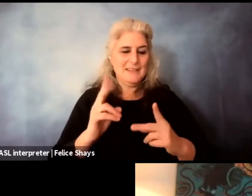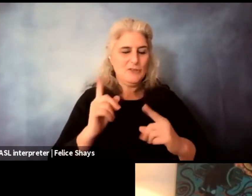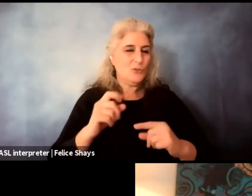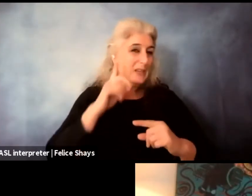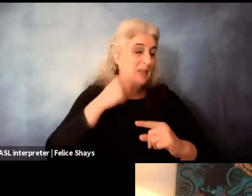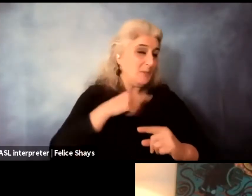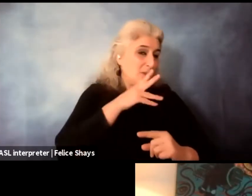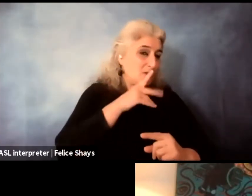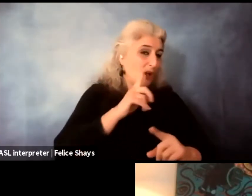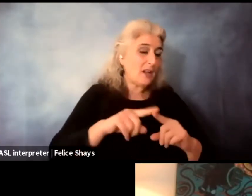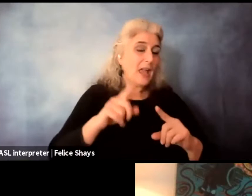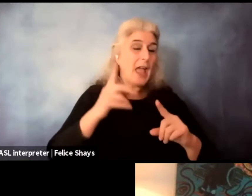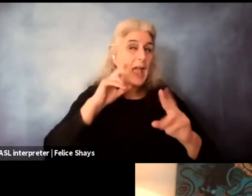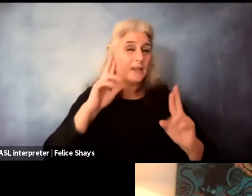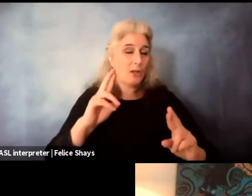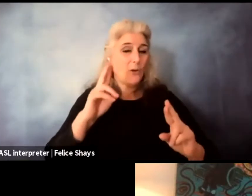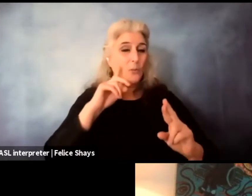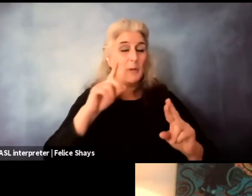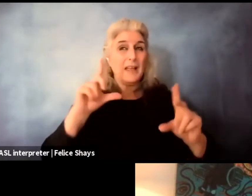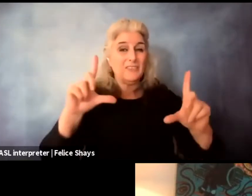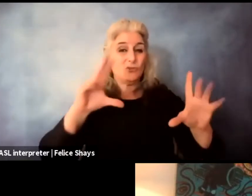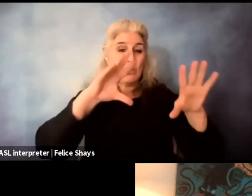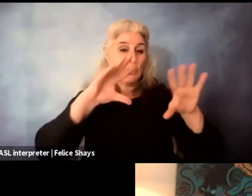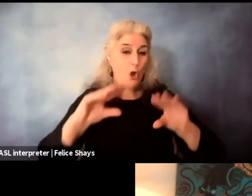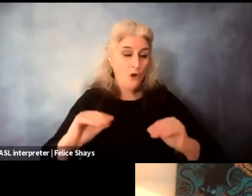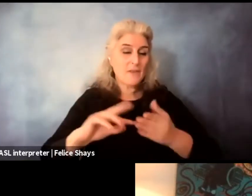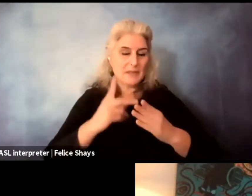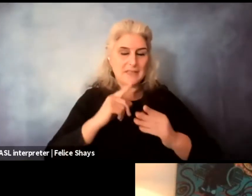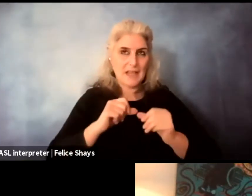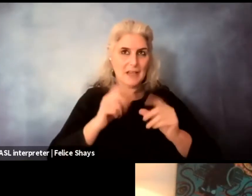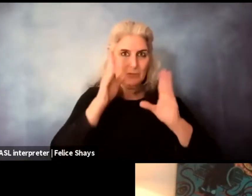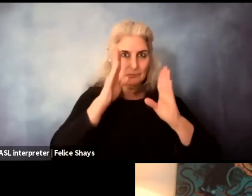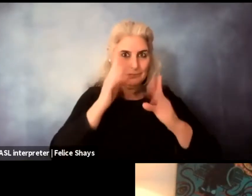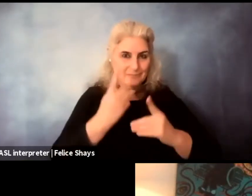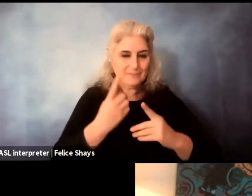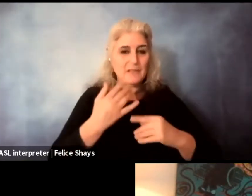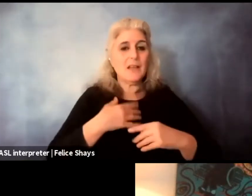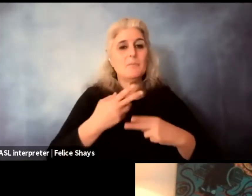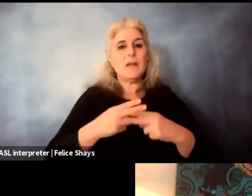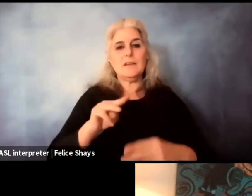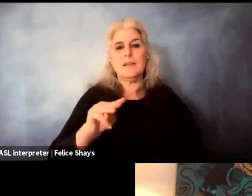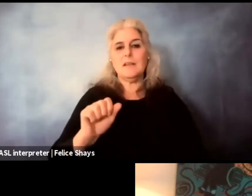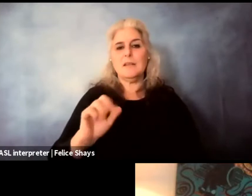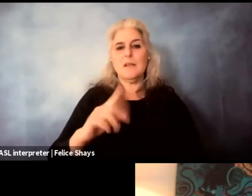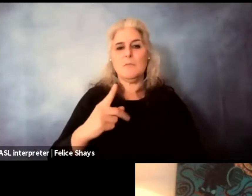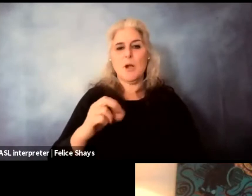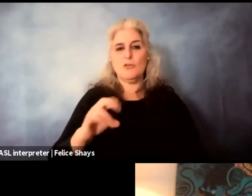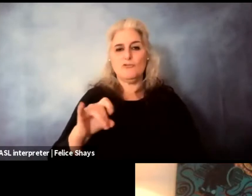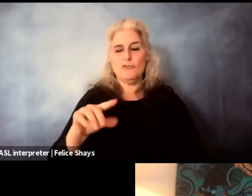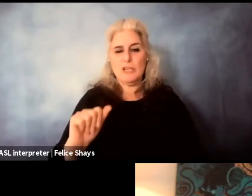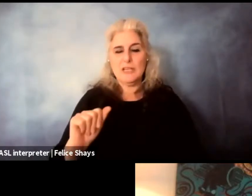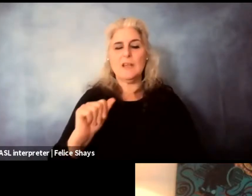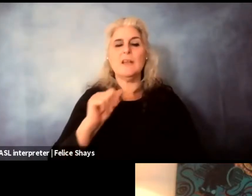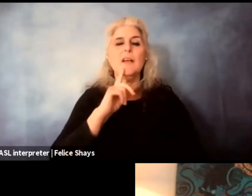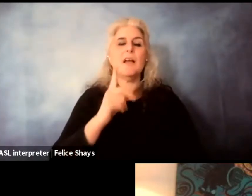having my screen turned off will keep it going. But I'm Margarita. I go by she, her. I am a mixed